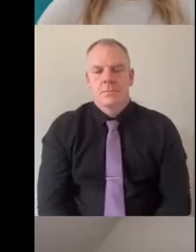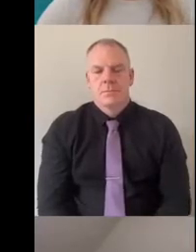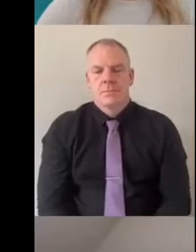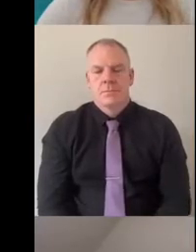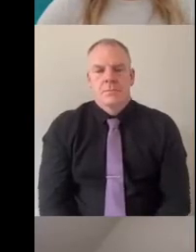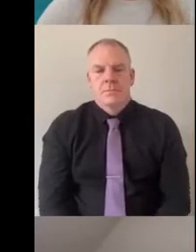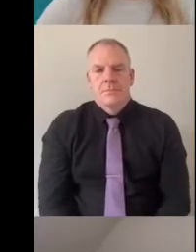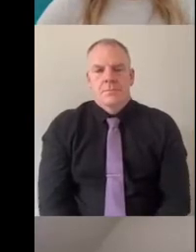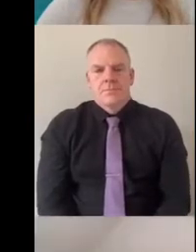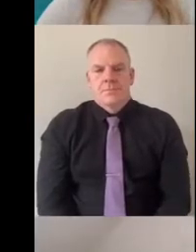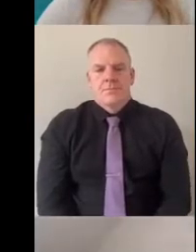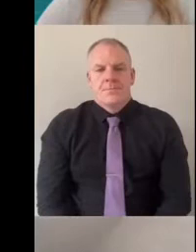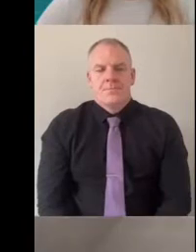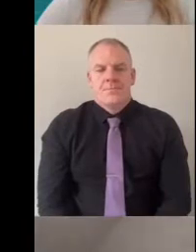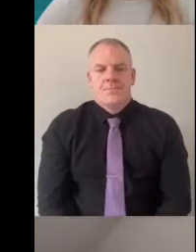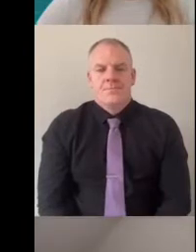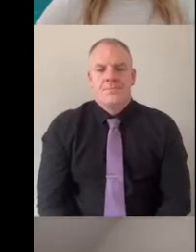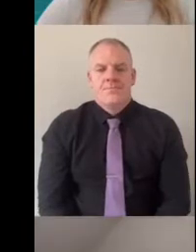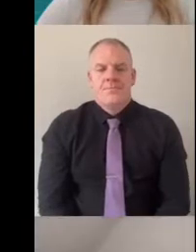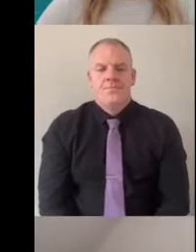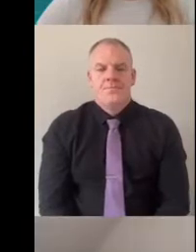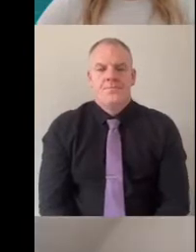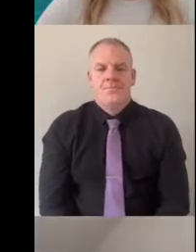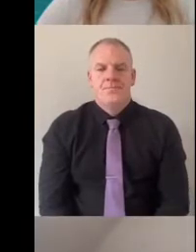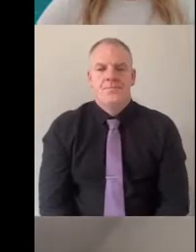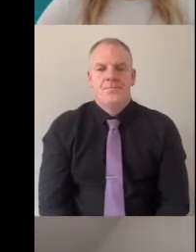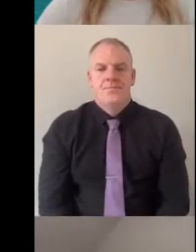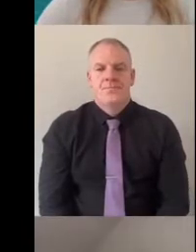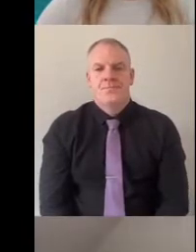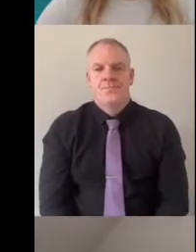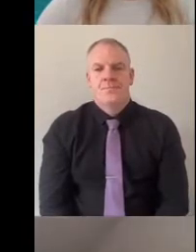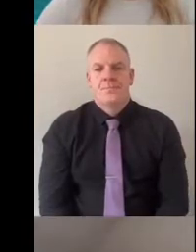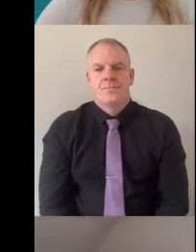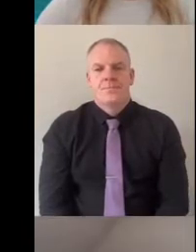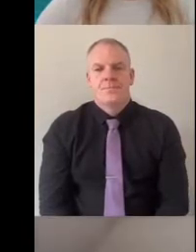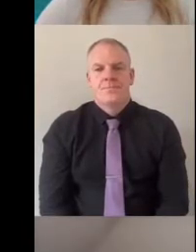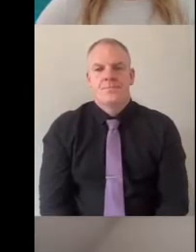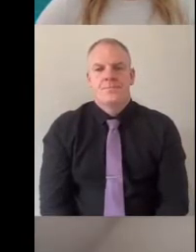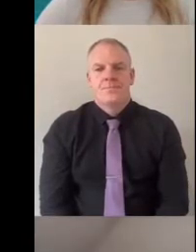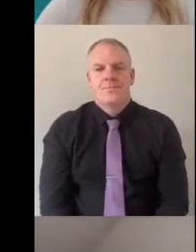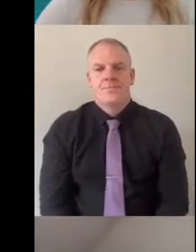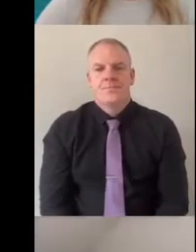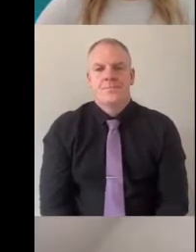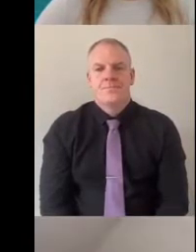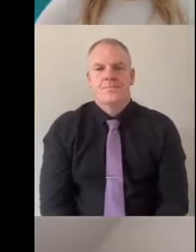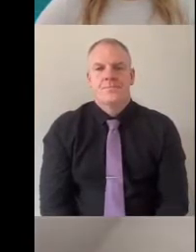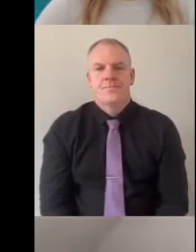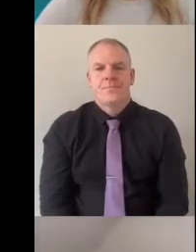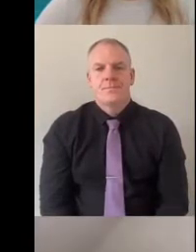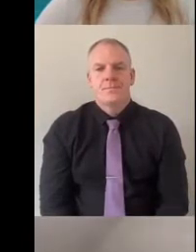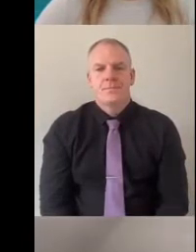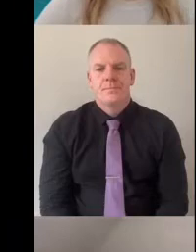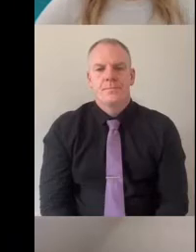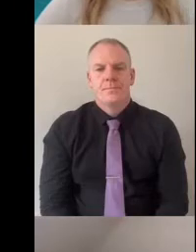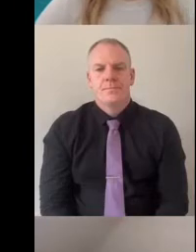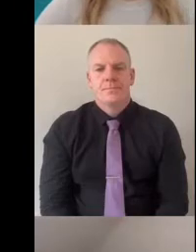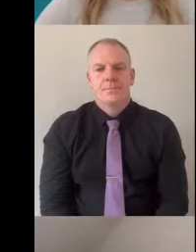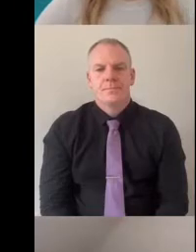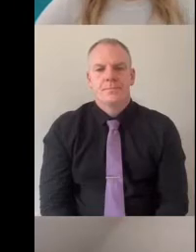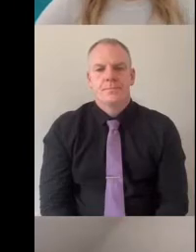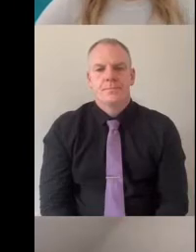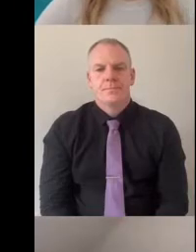And I think that's a really important dynamic which will serve as well as we implement the strategy. We also have a strong working partnership with them